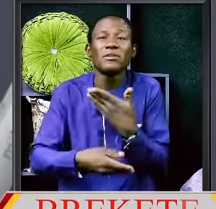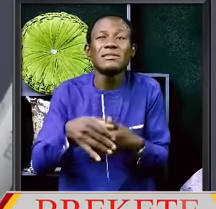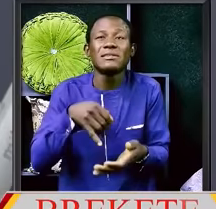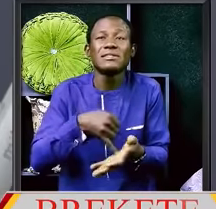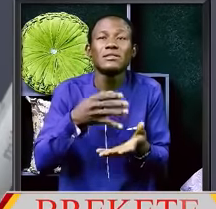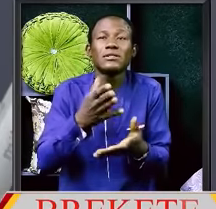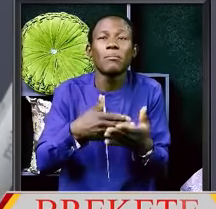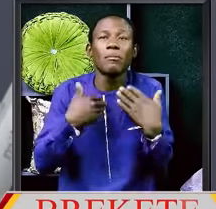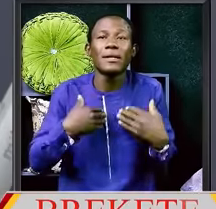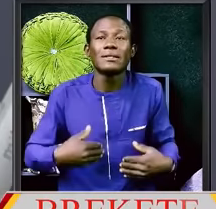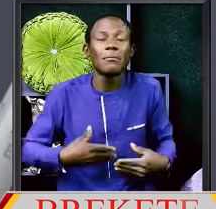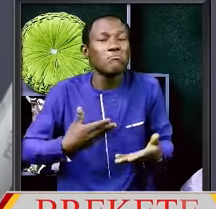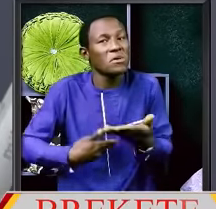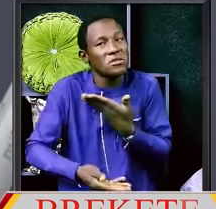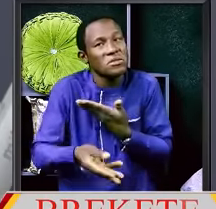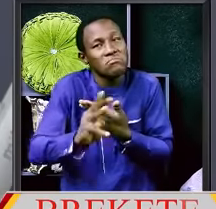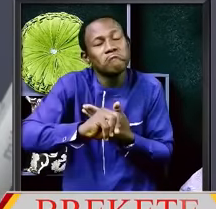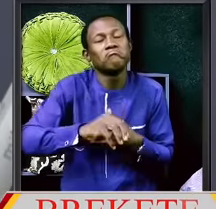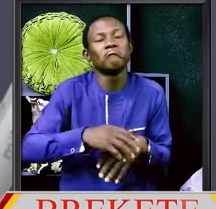born.